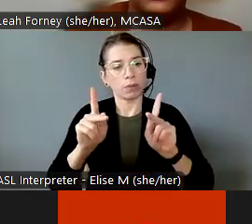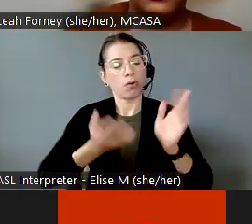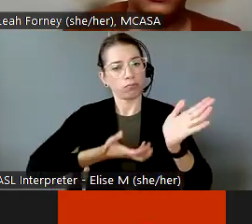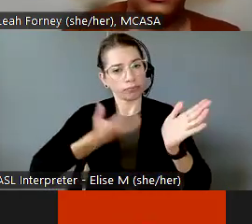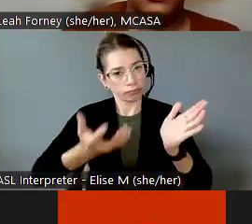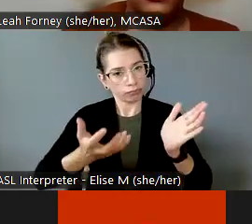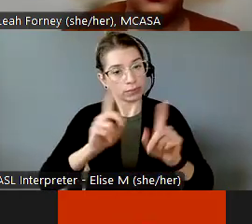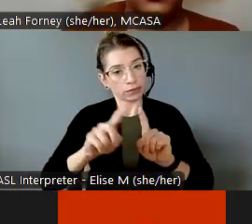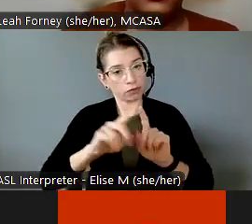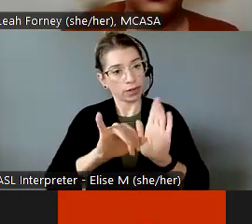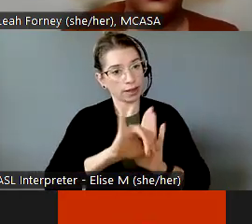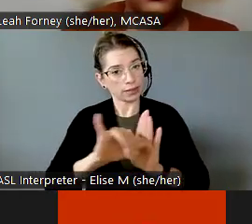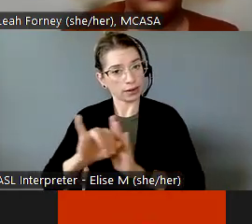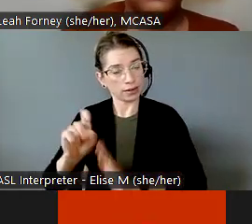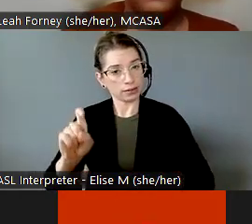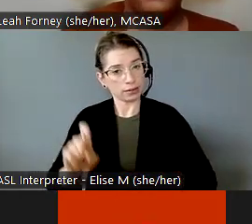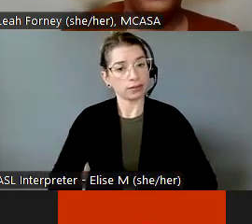identities?